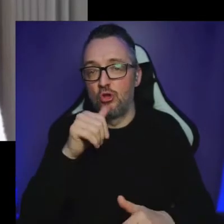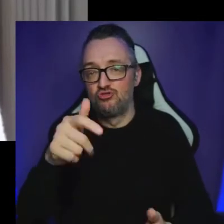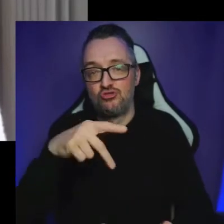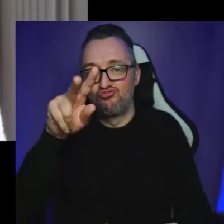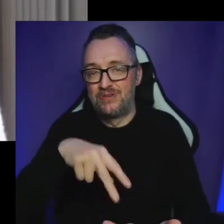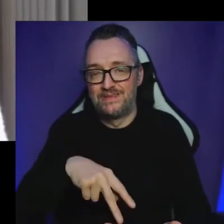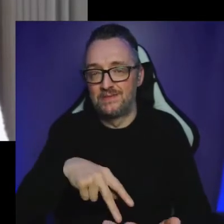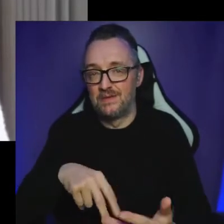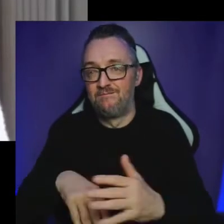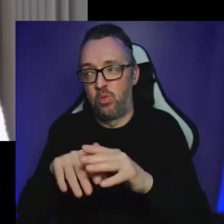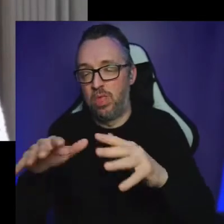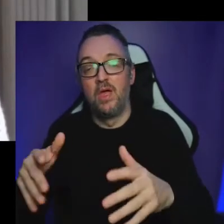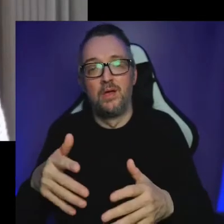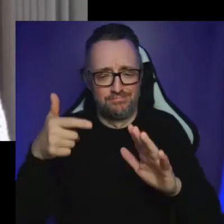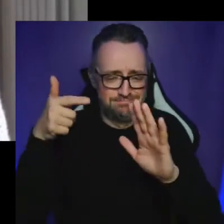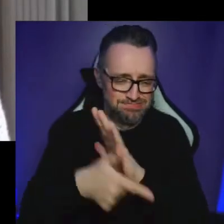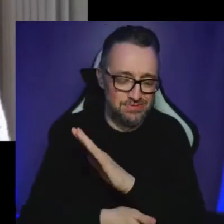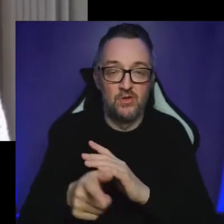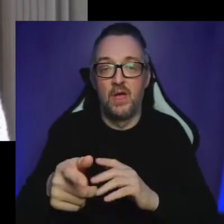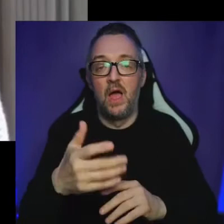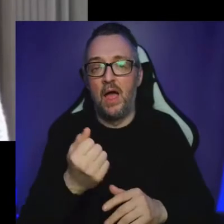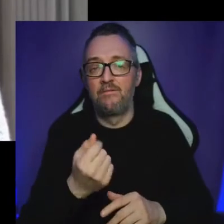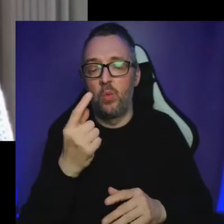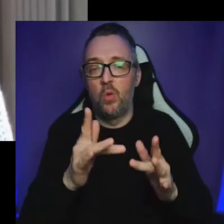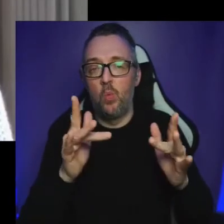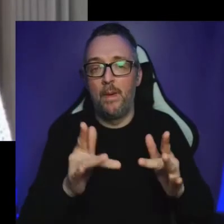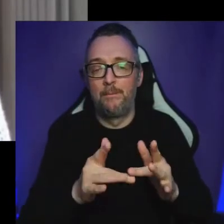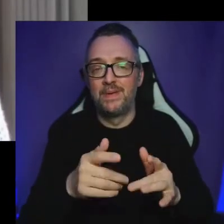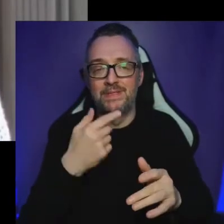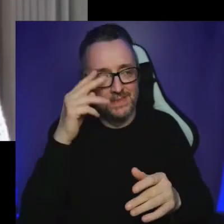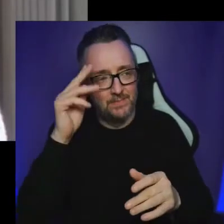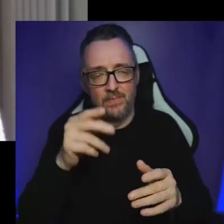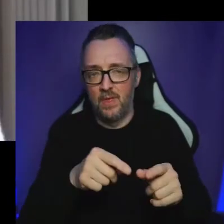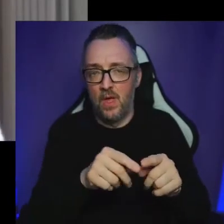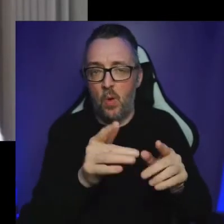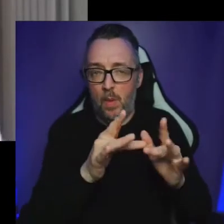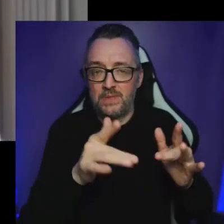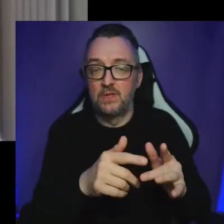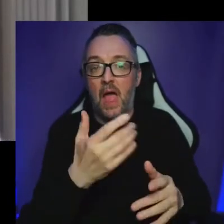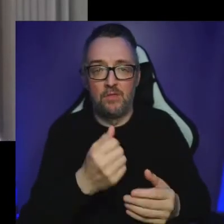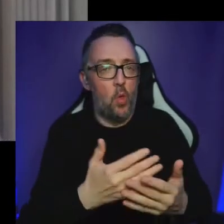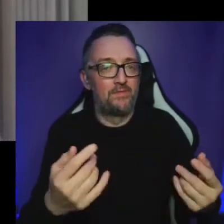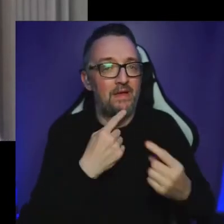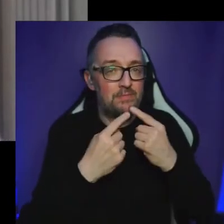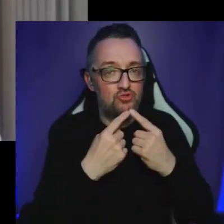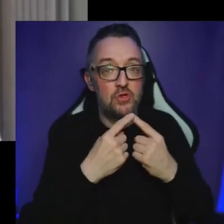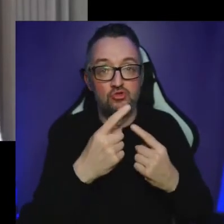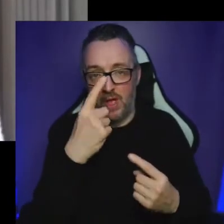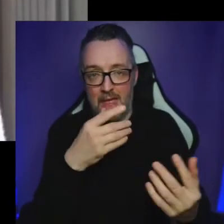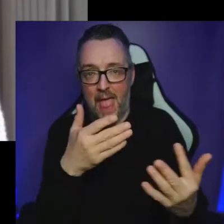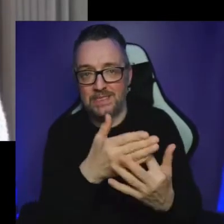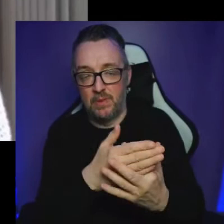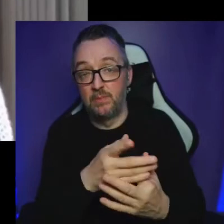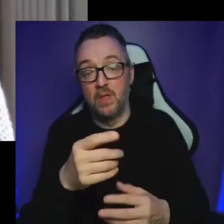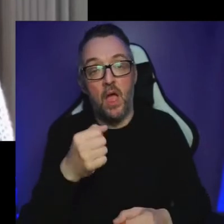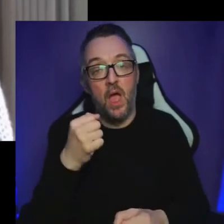easy introduction stuff. There's a website called WebAIM. They provide a lot of information on how to make stuff accessible. Really, really good. The